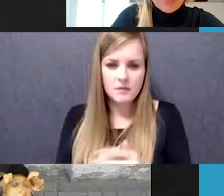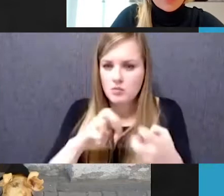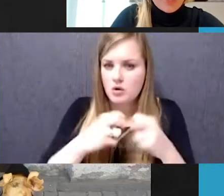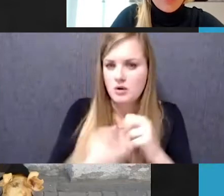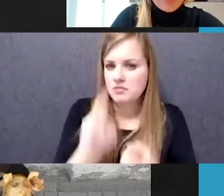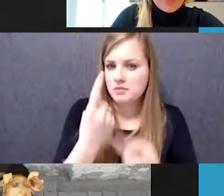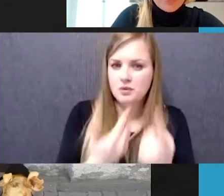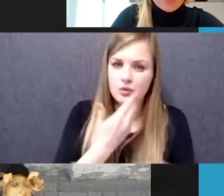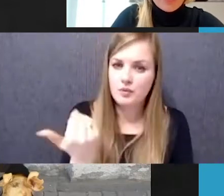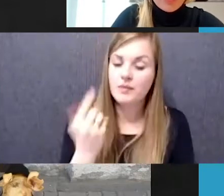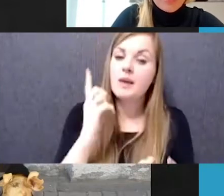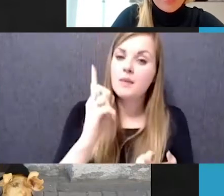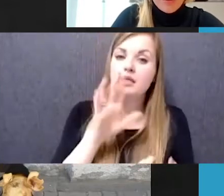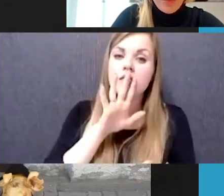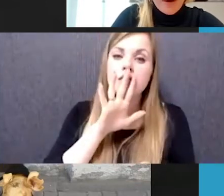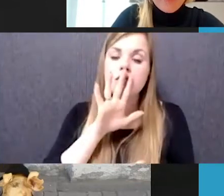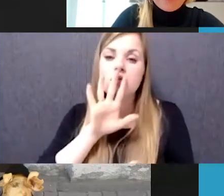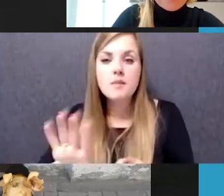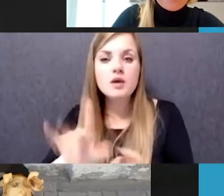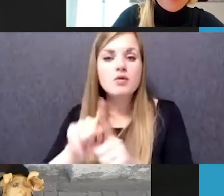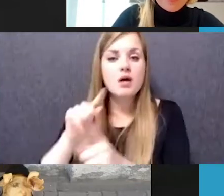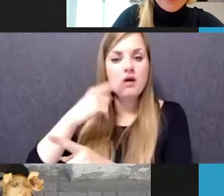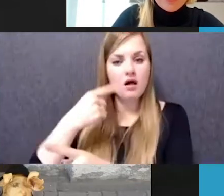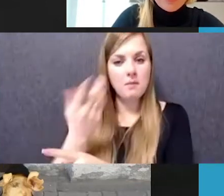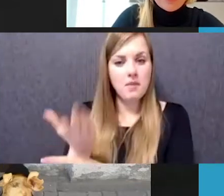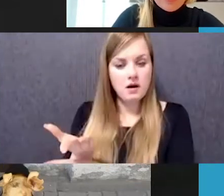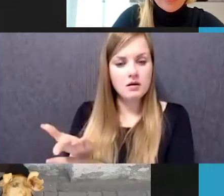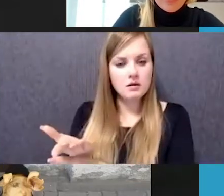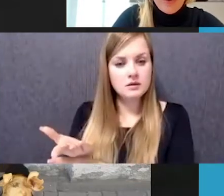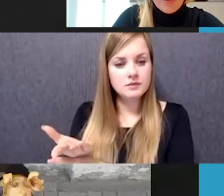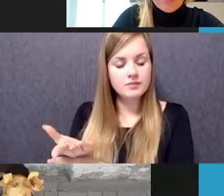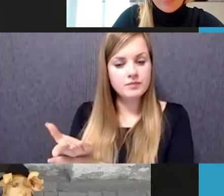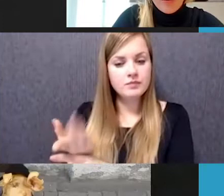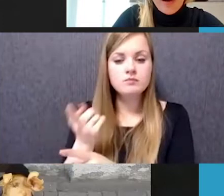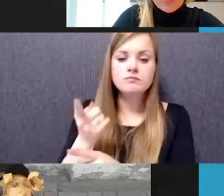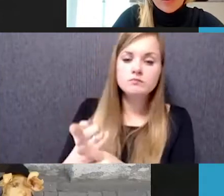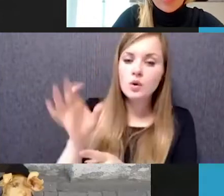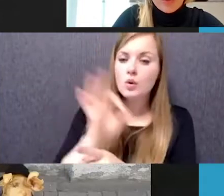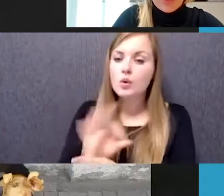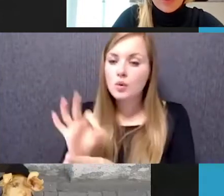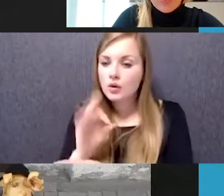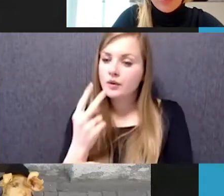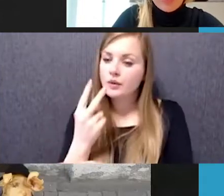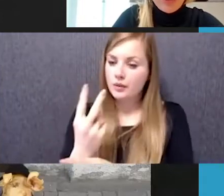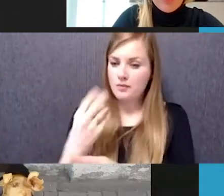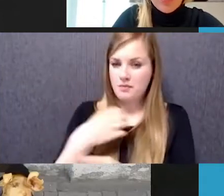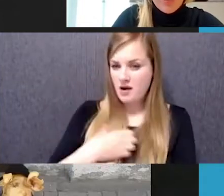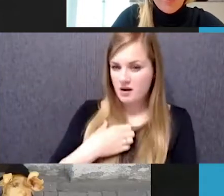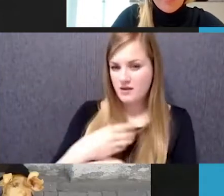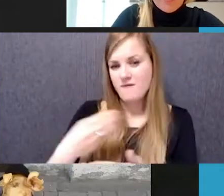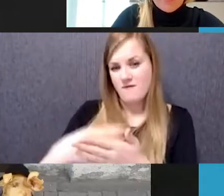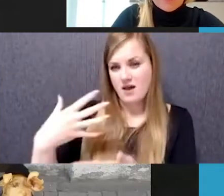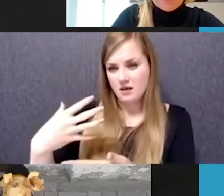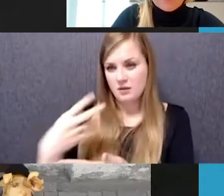proved in a simple manner, and it's easier to adopt the decision. However,